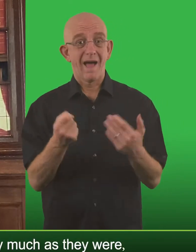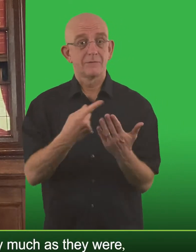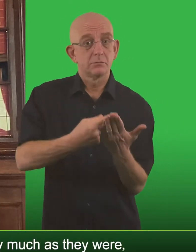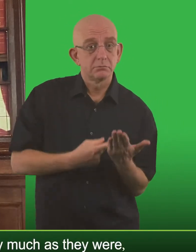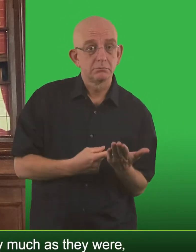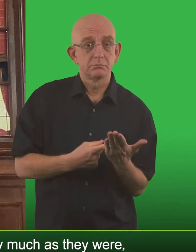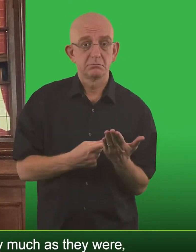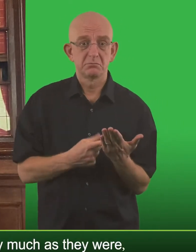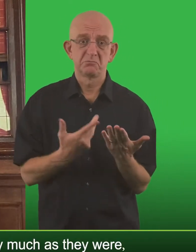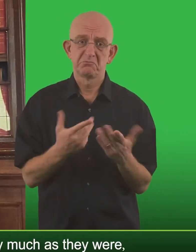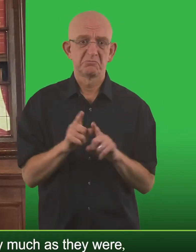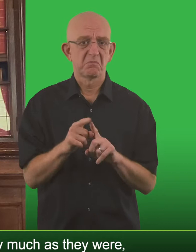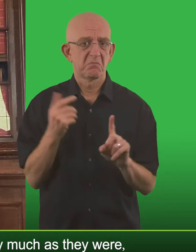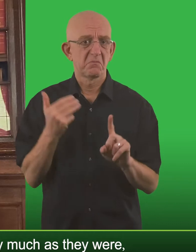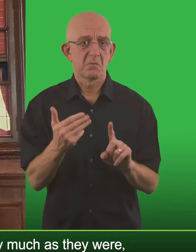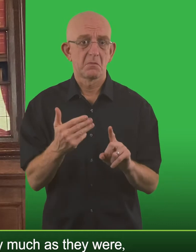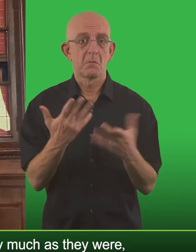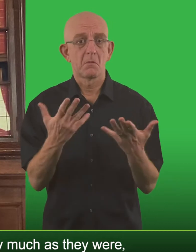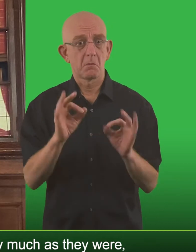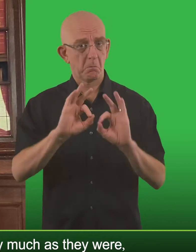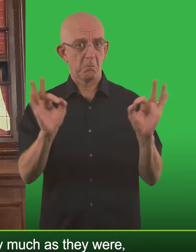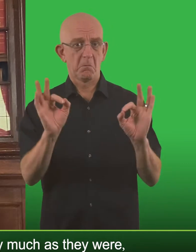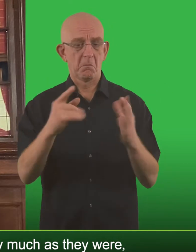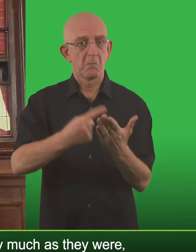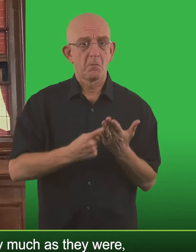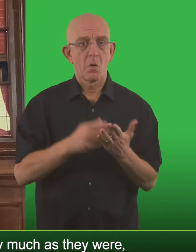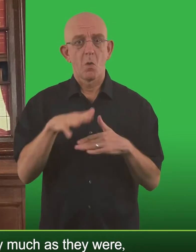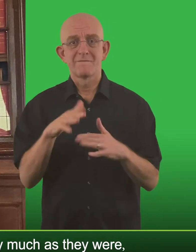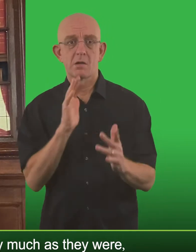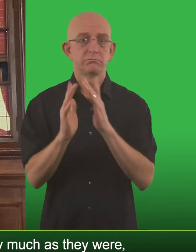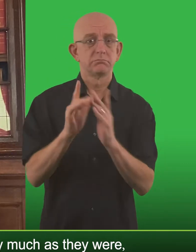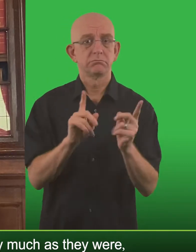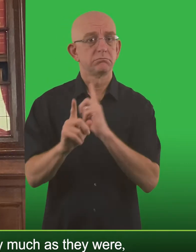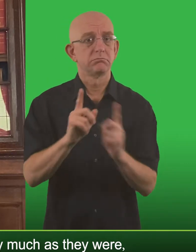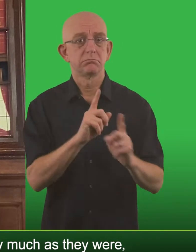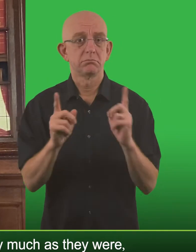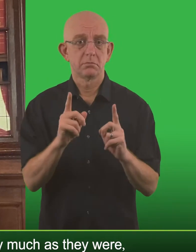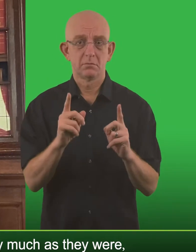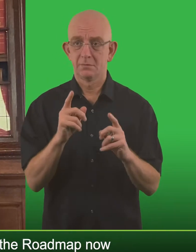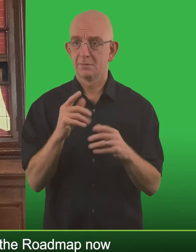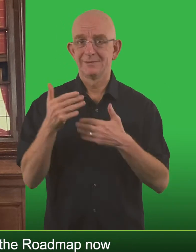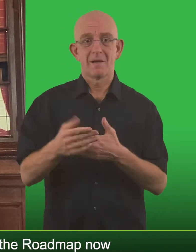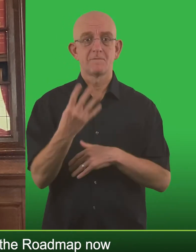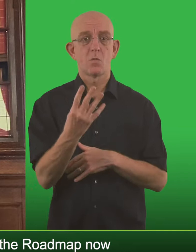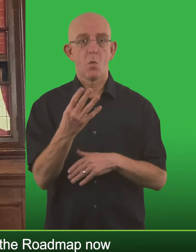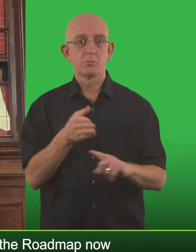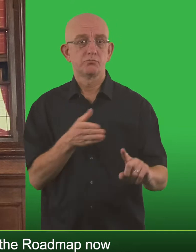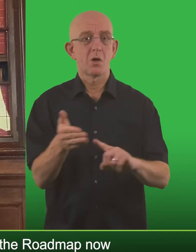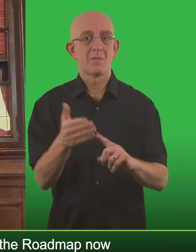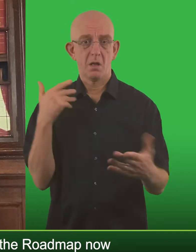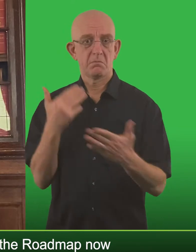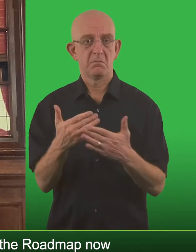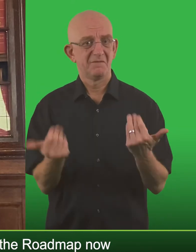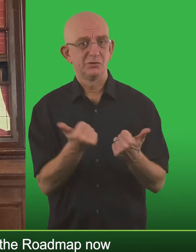control measures are pretty much as they were. Almost no restrictions on mixing. Now we're